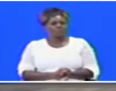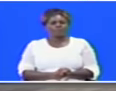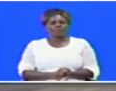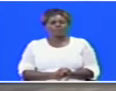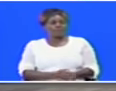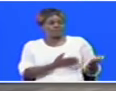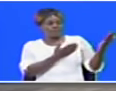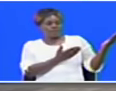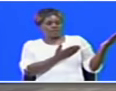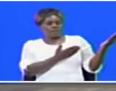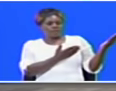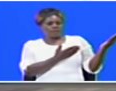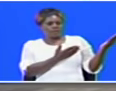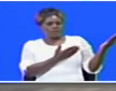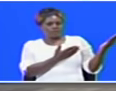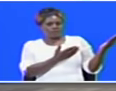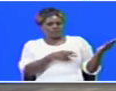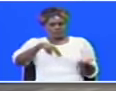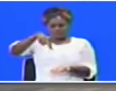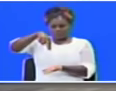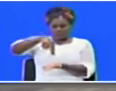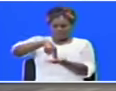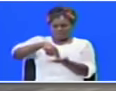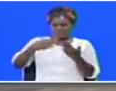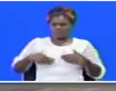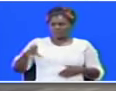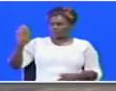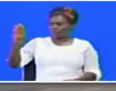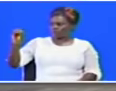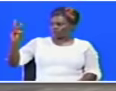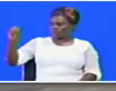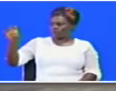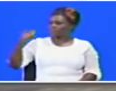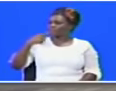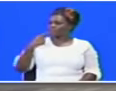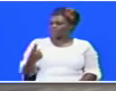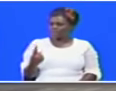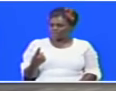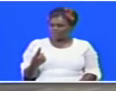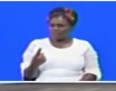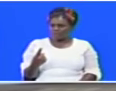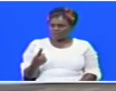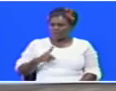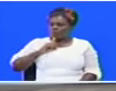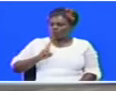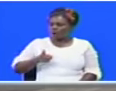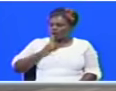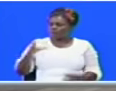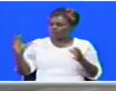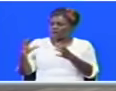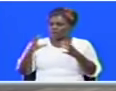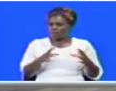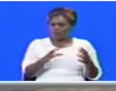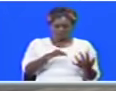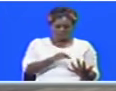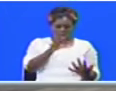There we go. Duncan, listen, aspirants from Bomet have been very categorical. They're saying that they've warned the party against carrying out